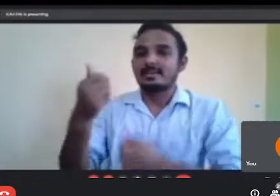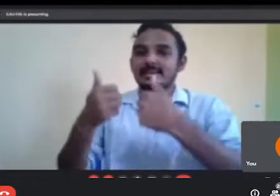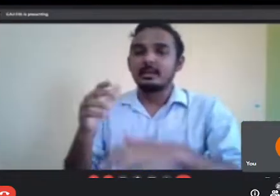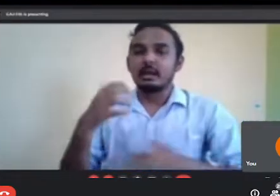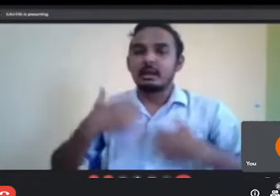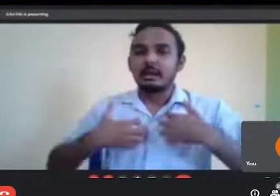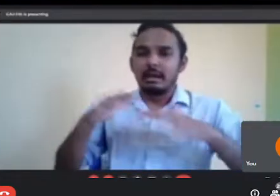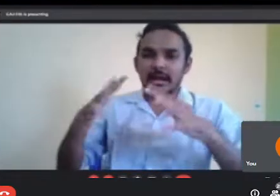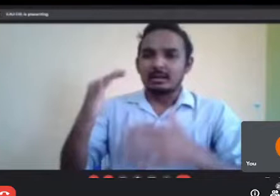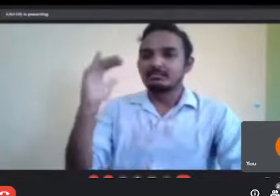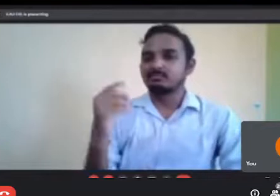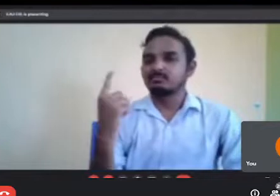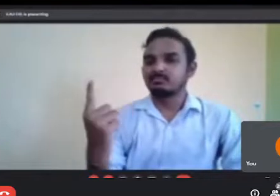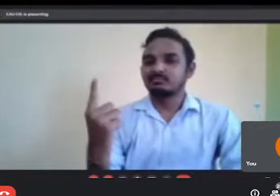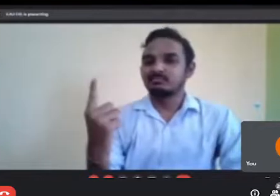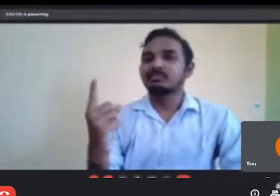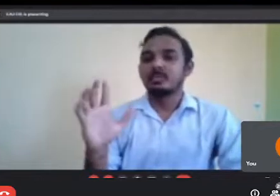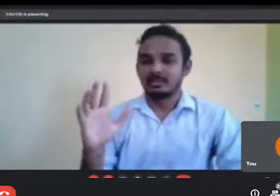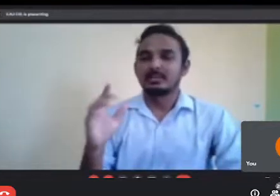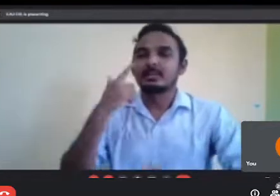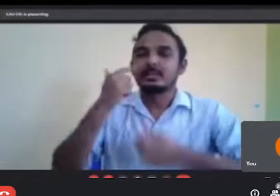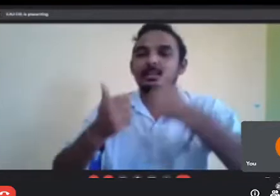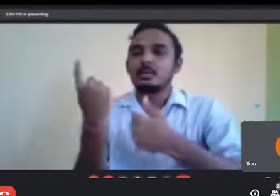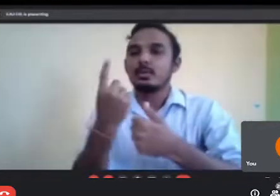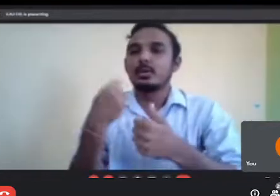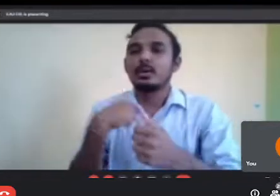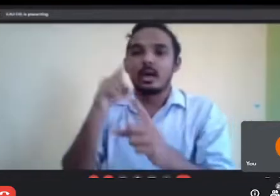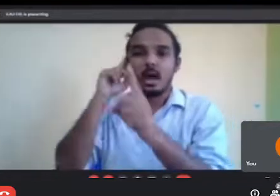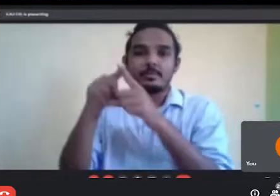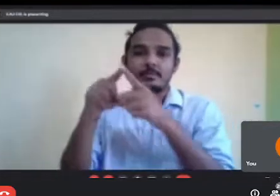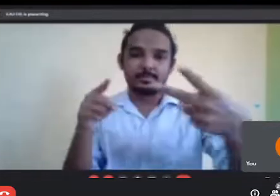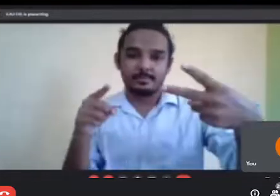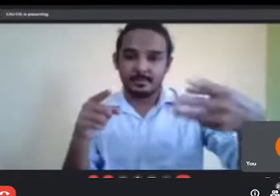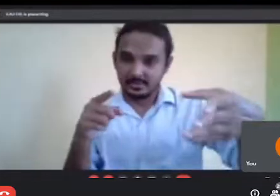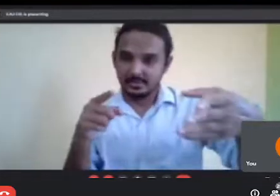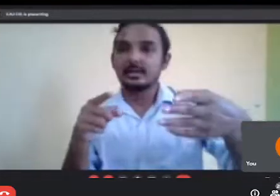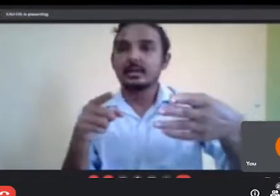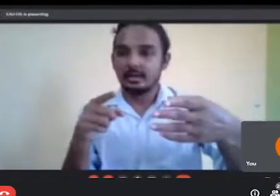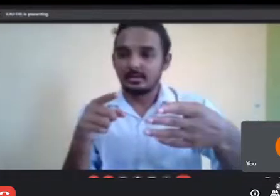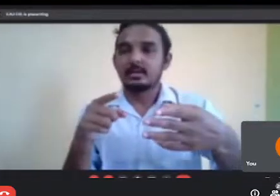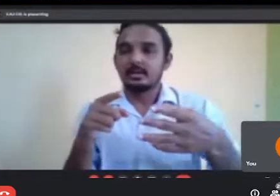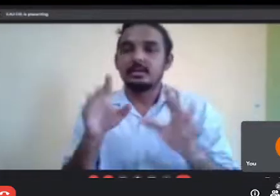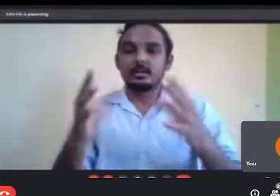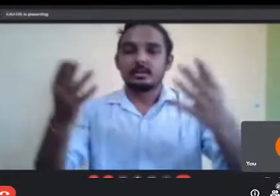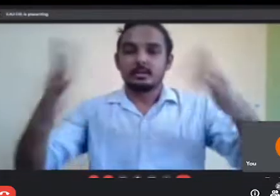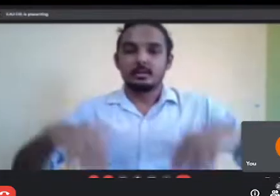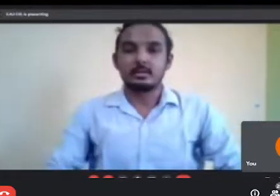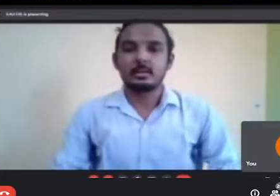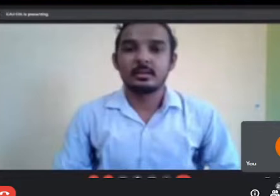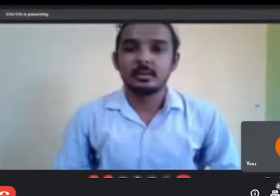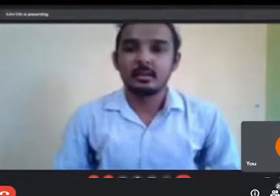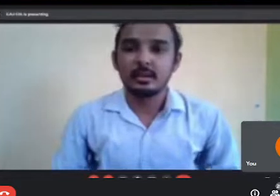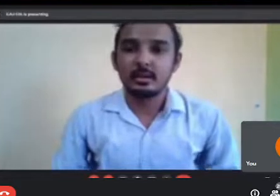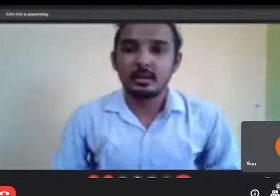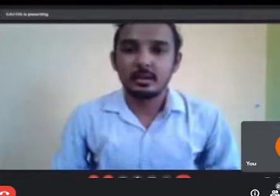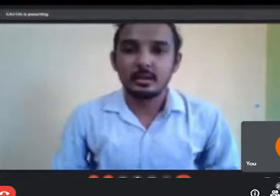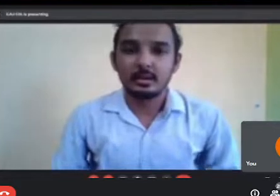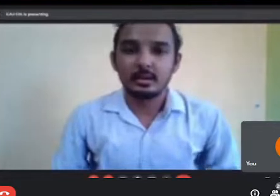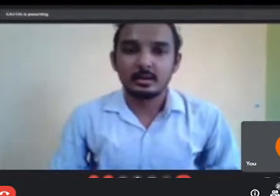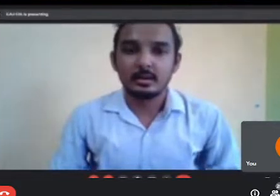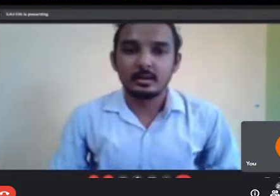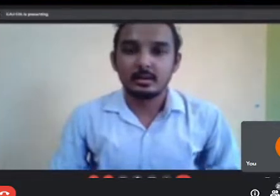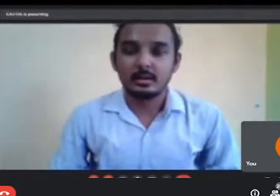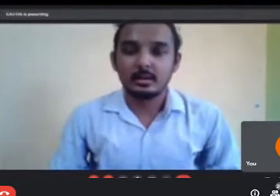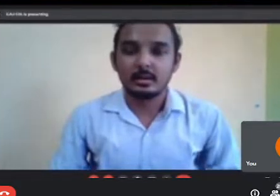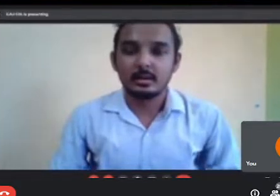involved in their you know, activity, they would get 2 marks. It would only partially involved, they would get 1 mark. That's